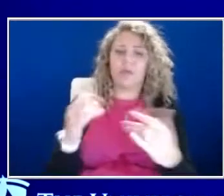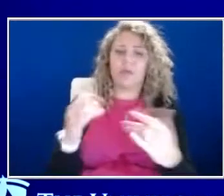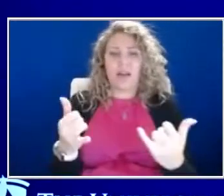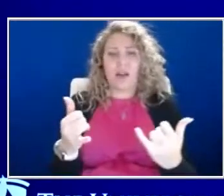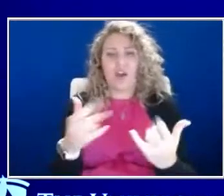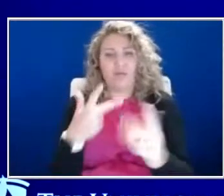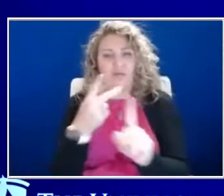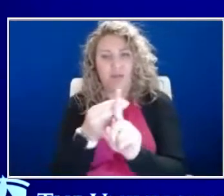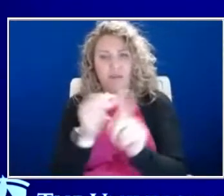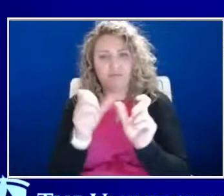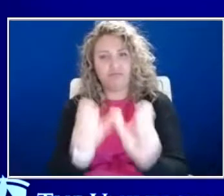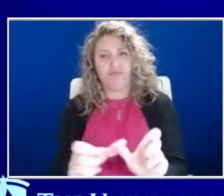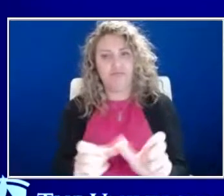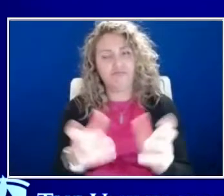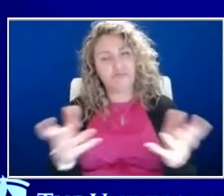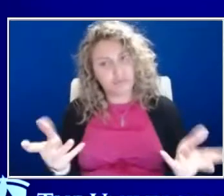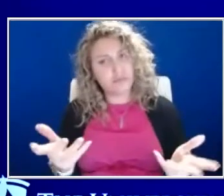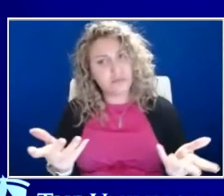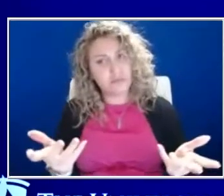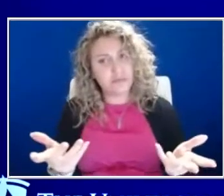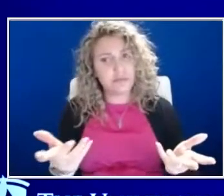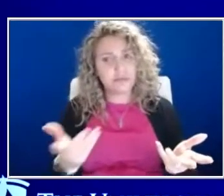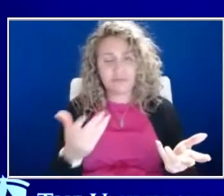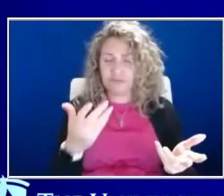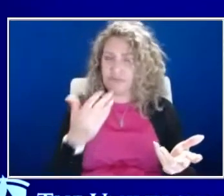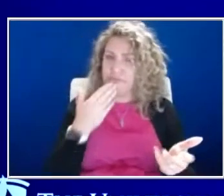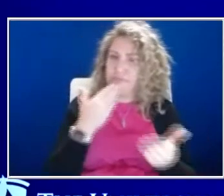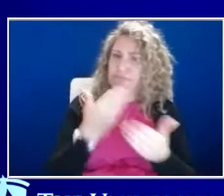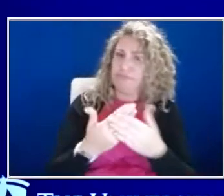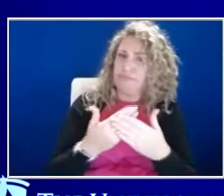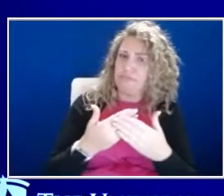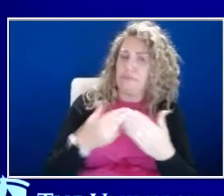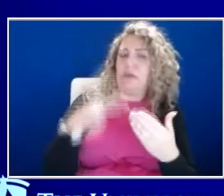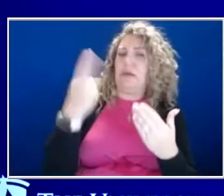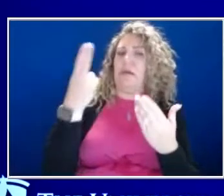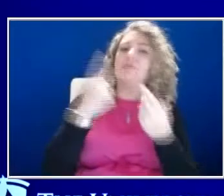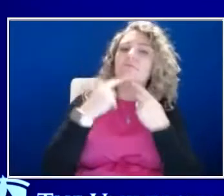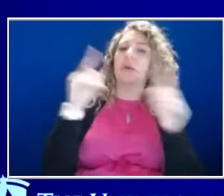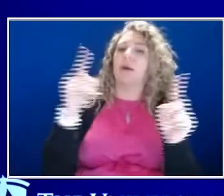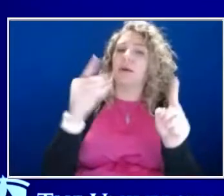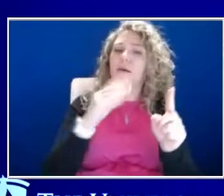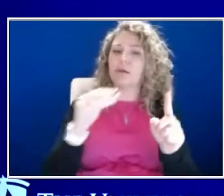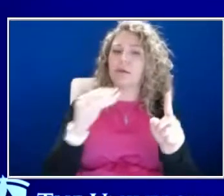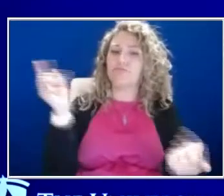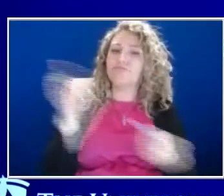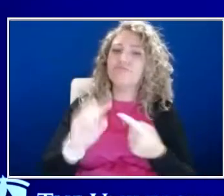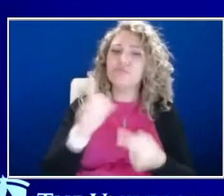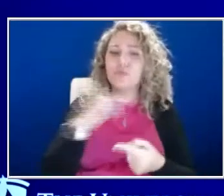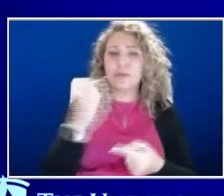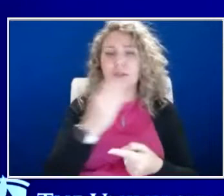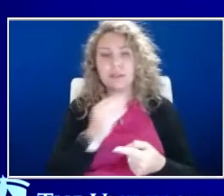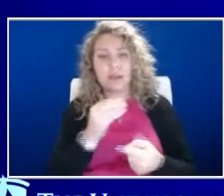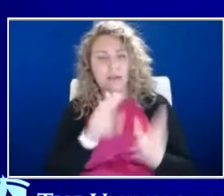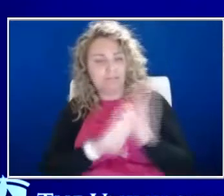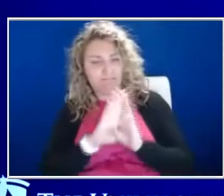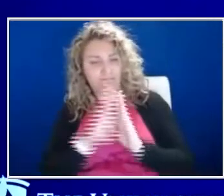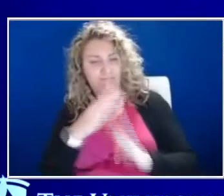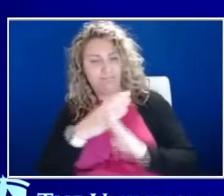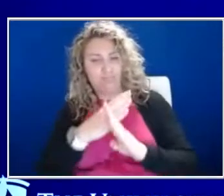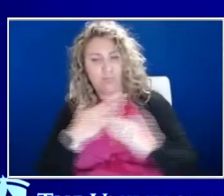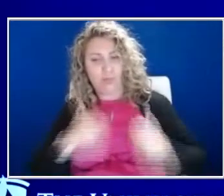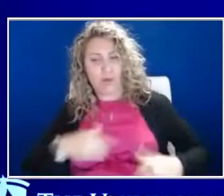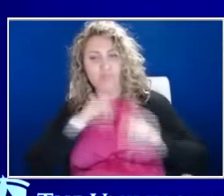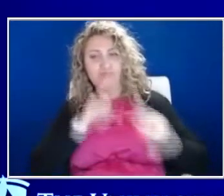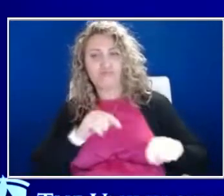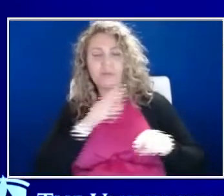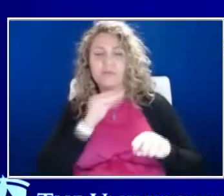be fairly high efficacy for reducing that risk and developing those immune responses. So it's most important to stay up to date